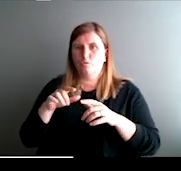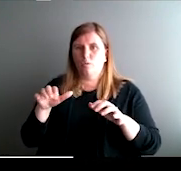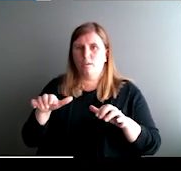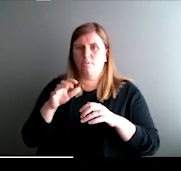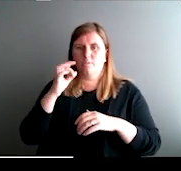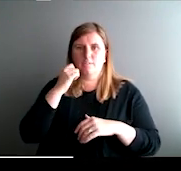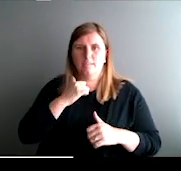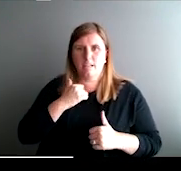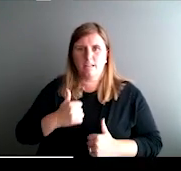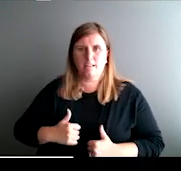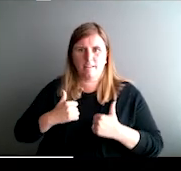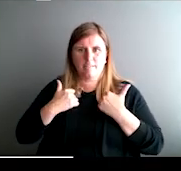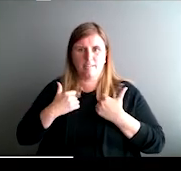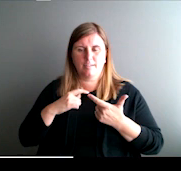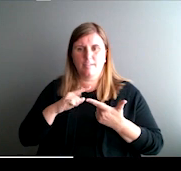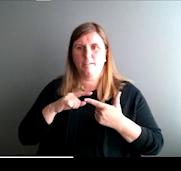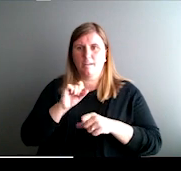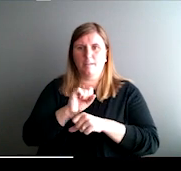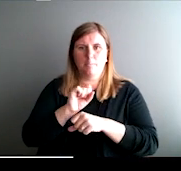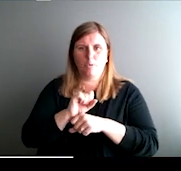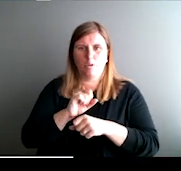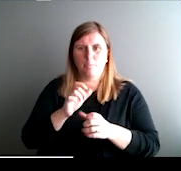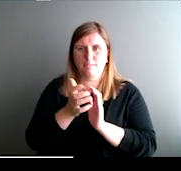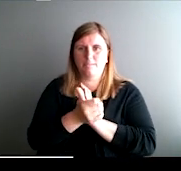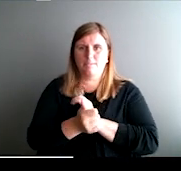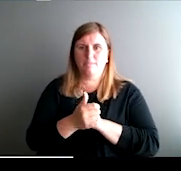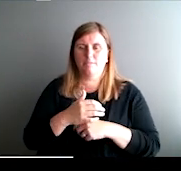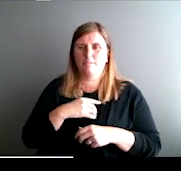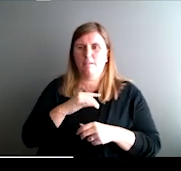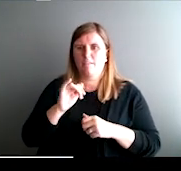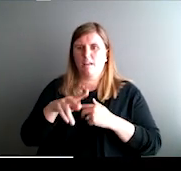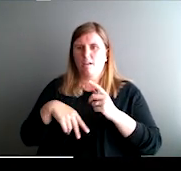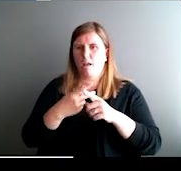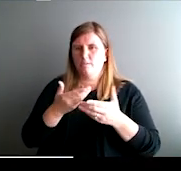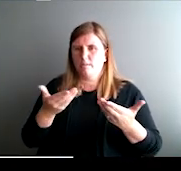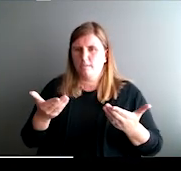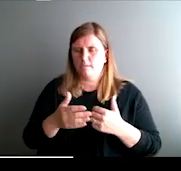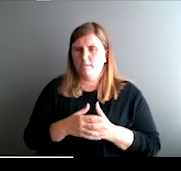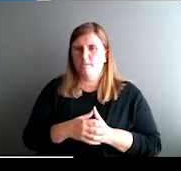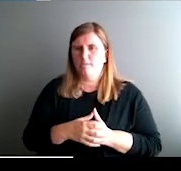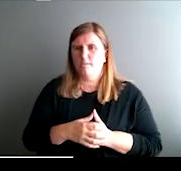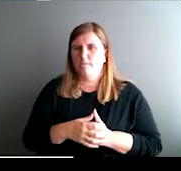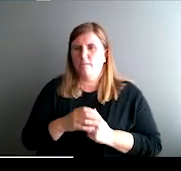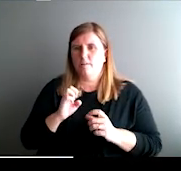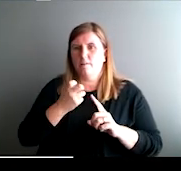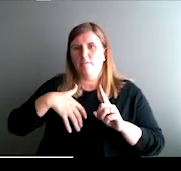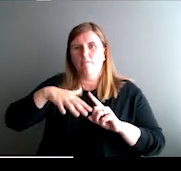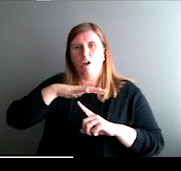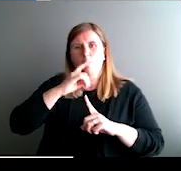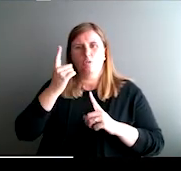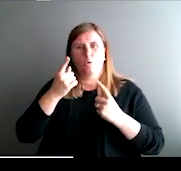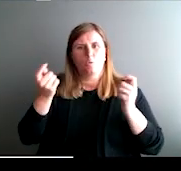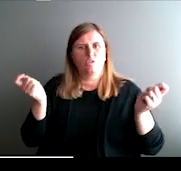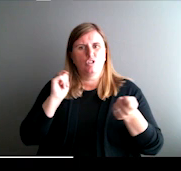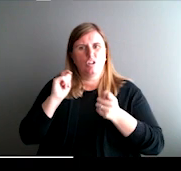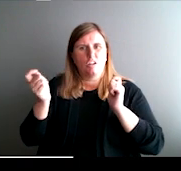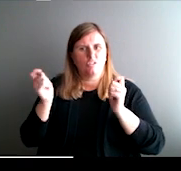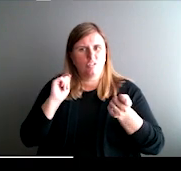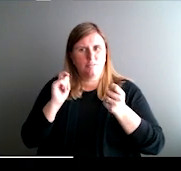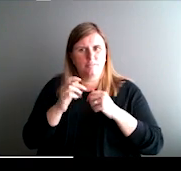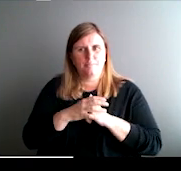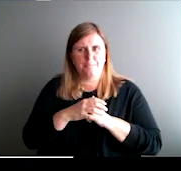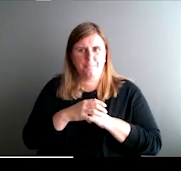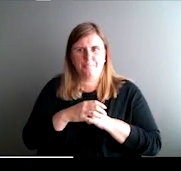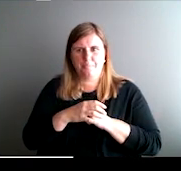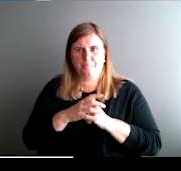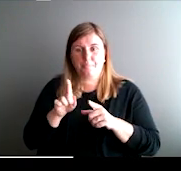daily living, employment skills, those types of things. The environment's always changing, and